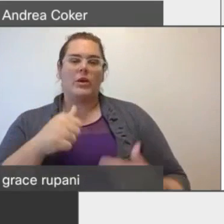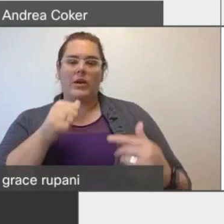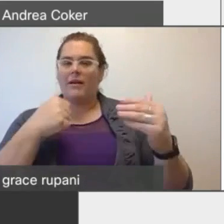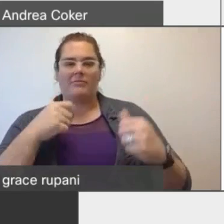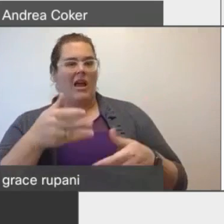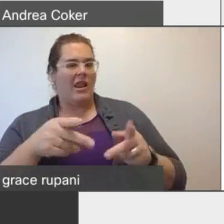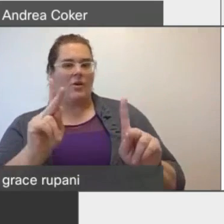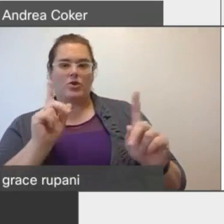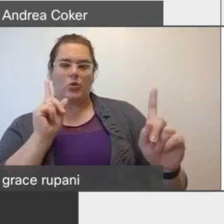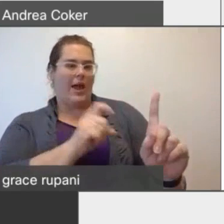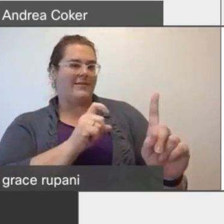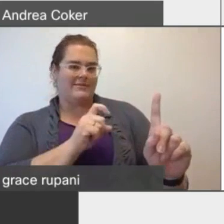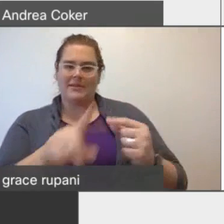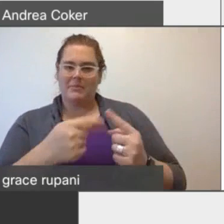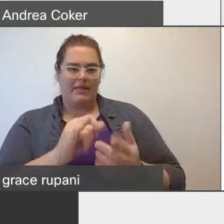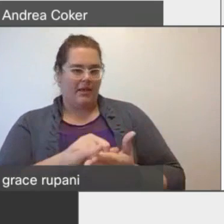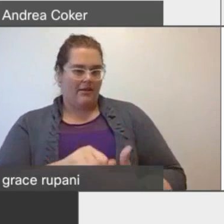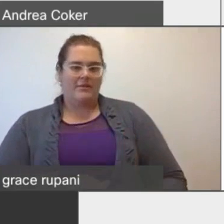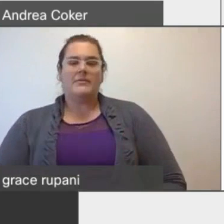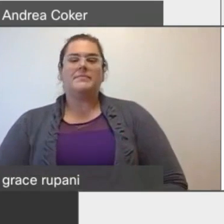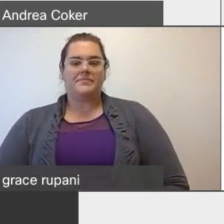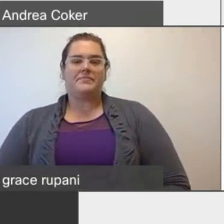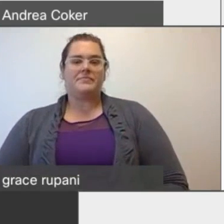for not being able to